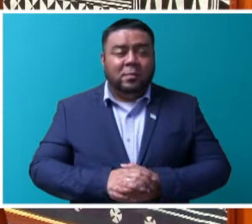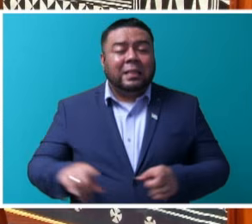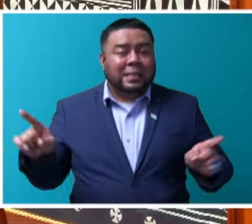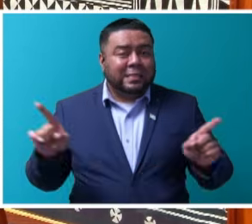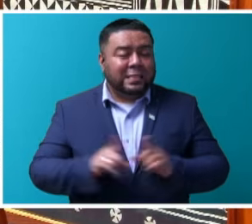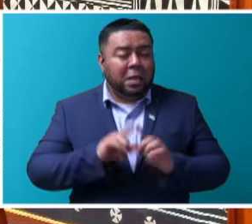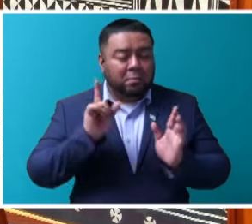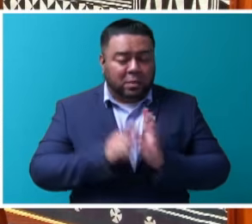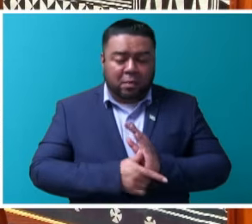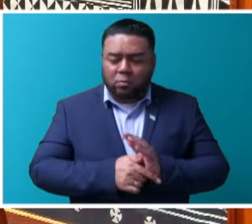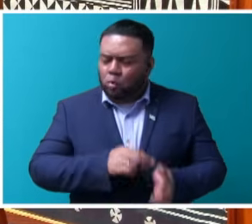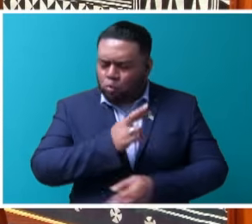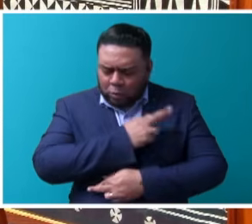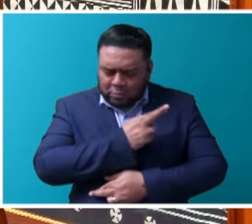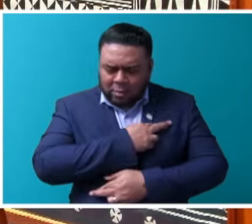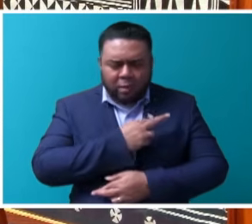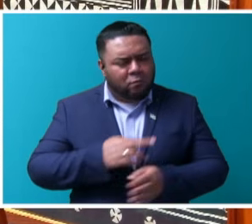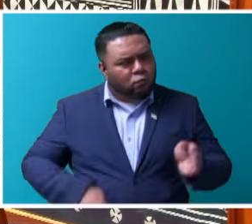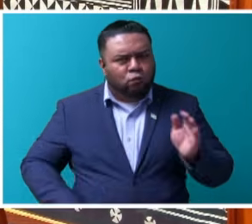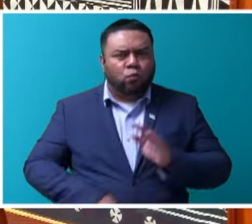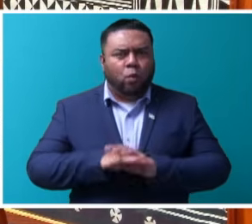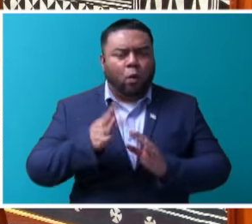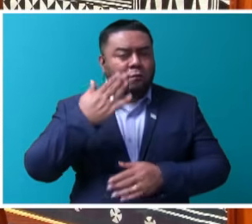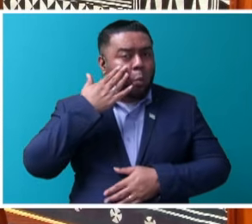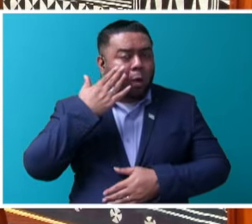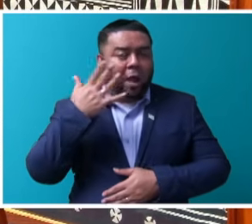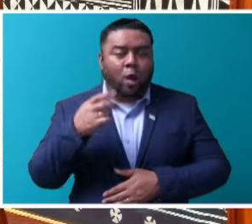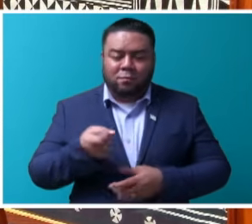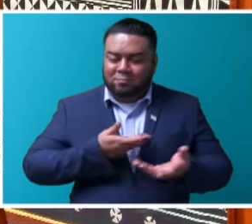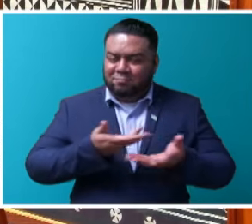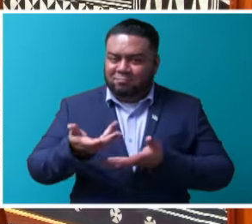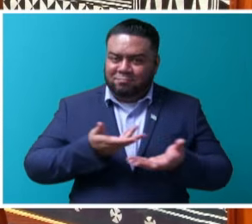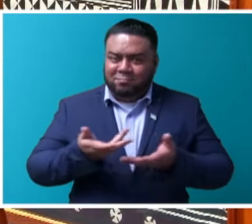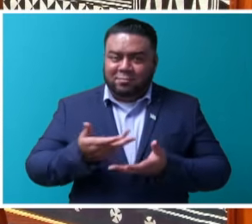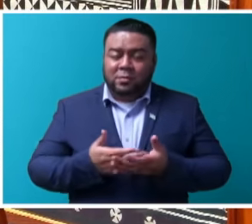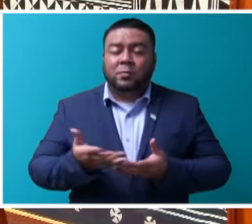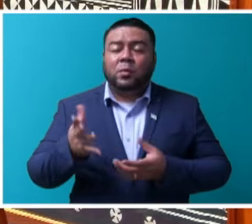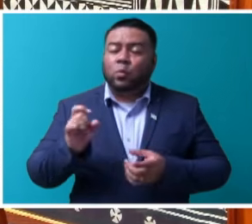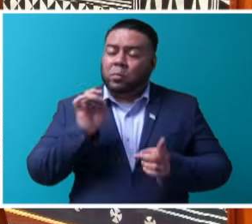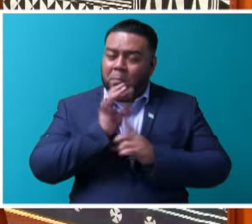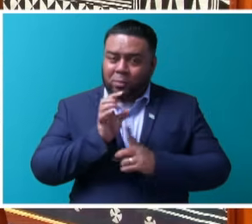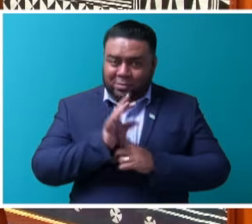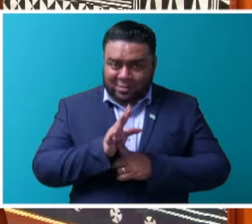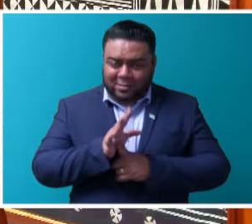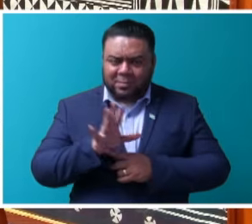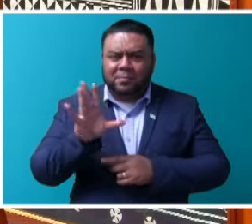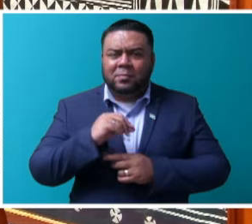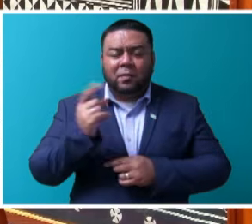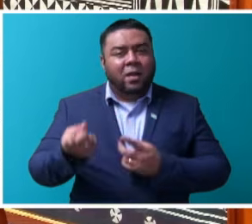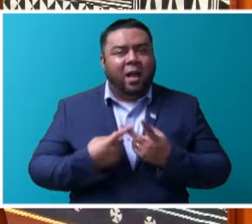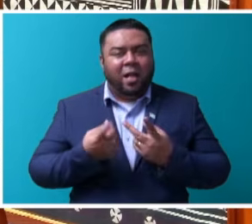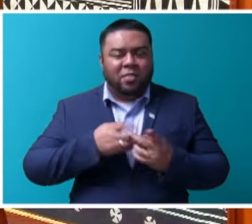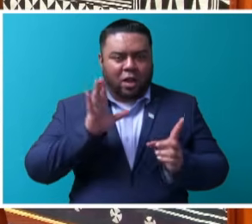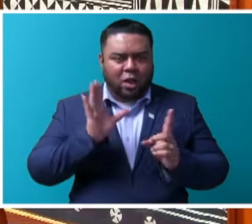time, respectful also and very aware and conversant with the relevance and importance of other